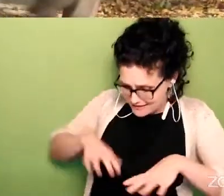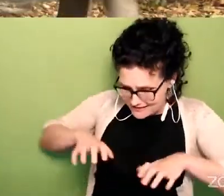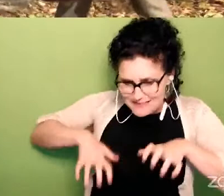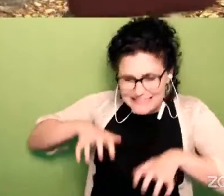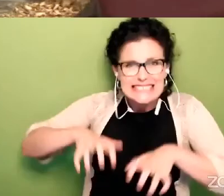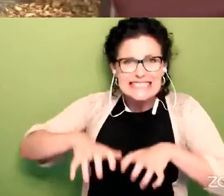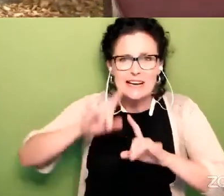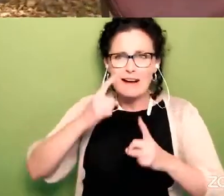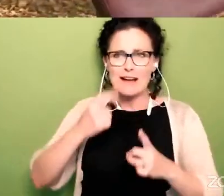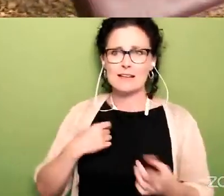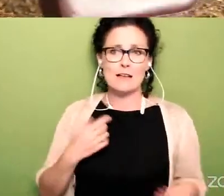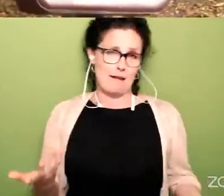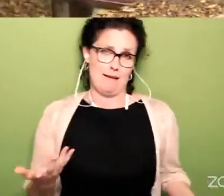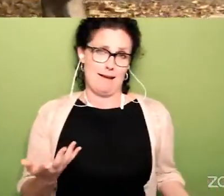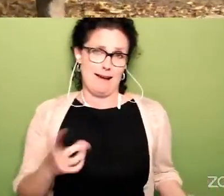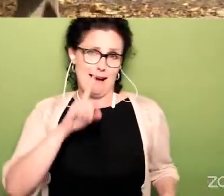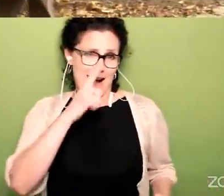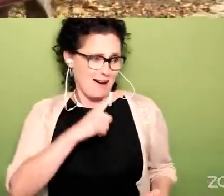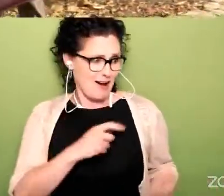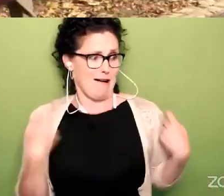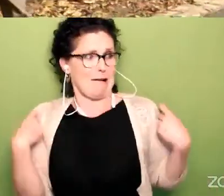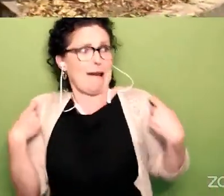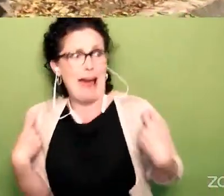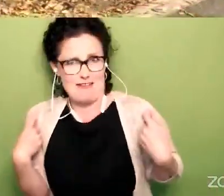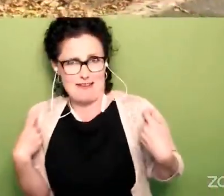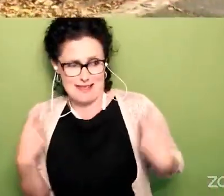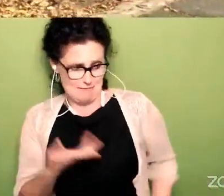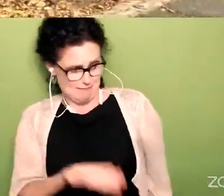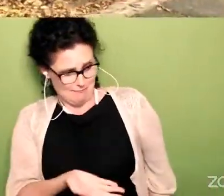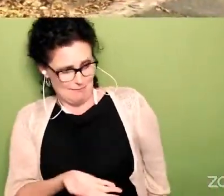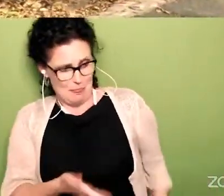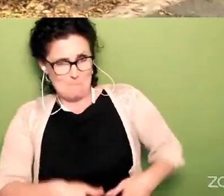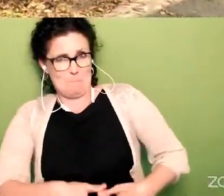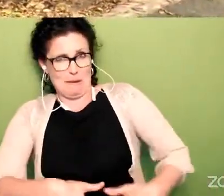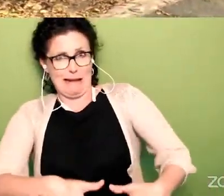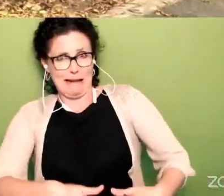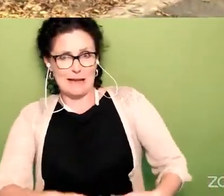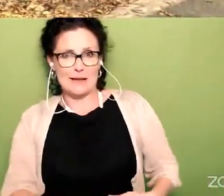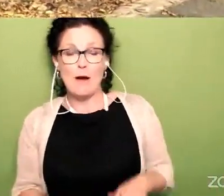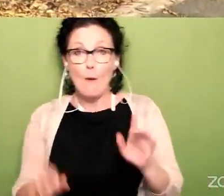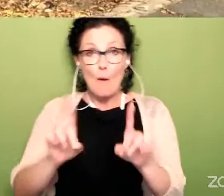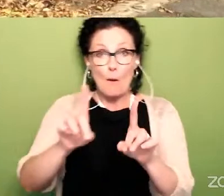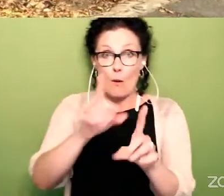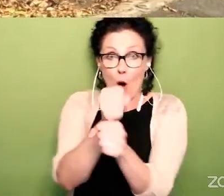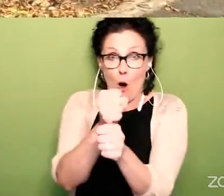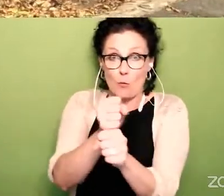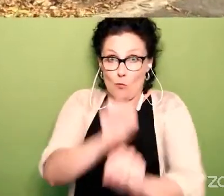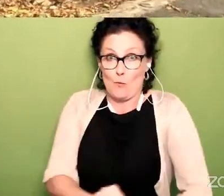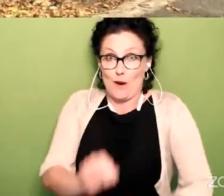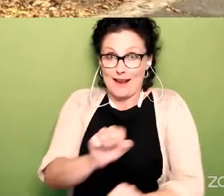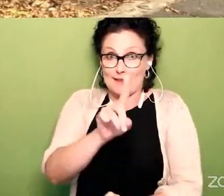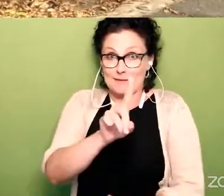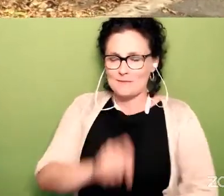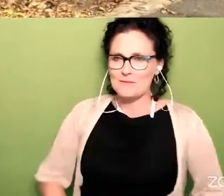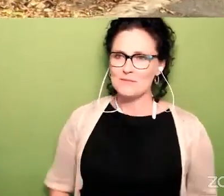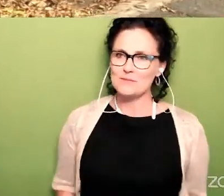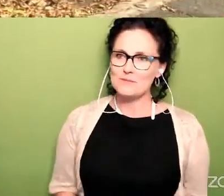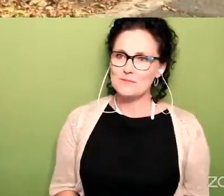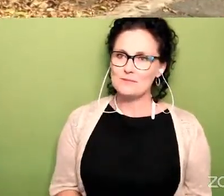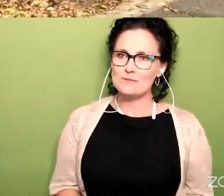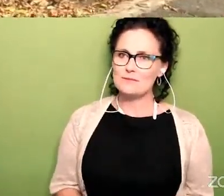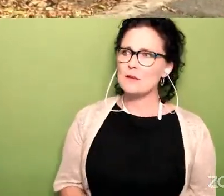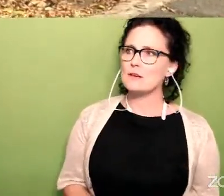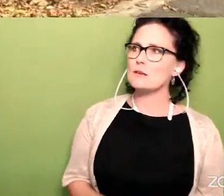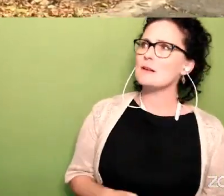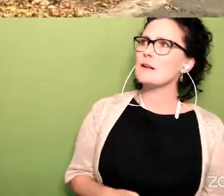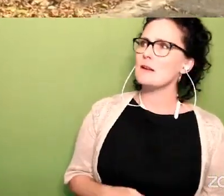Do you think it is that one down there, that restaurant? I doubt it. That one's just open. Your cousin's had this restaurant